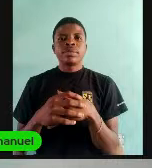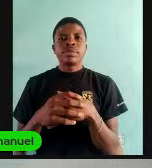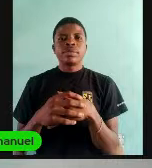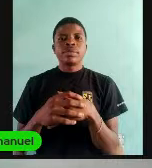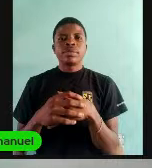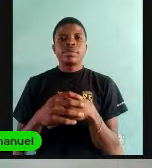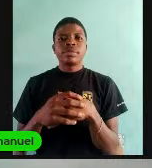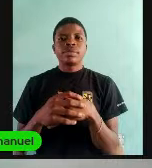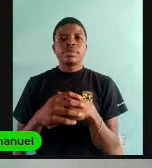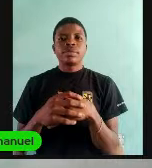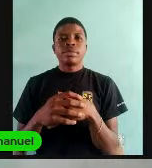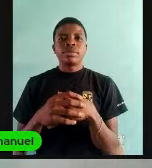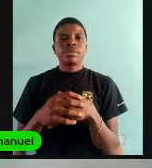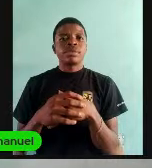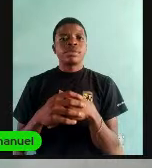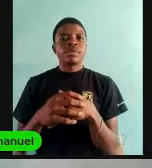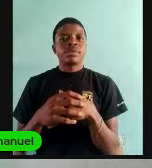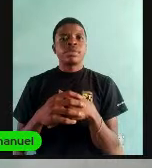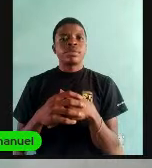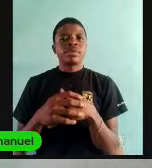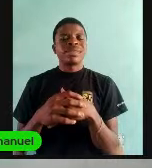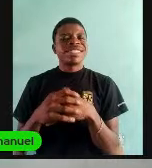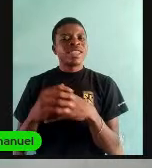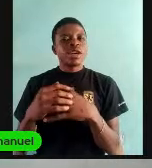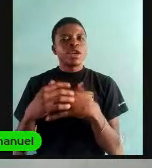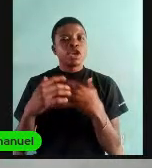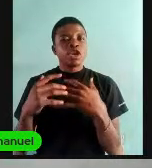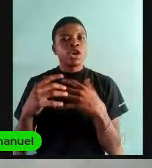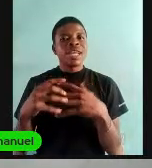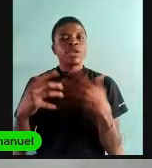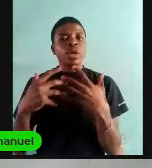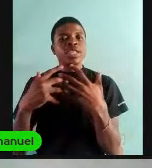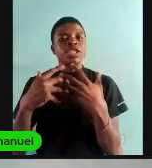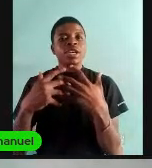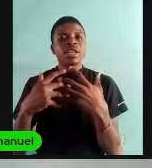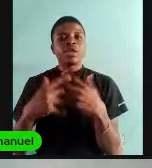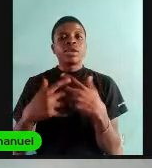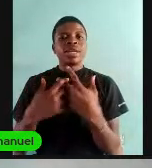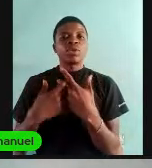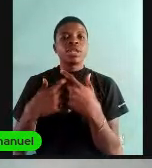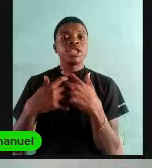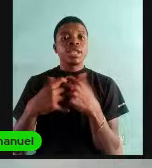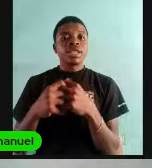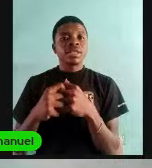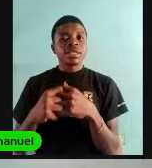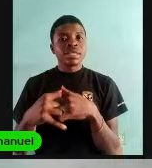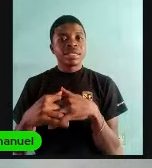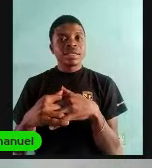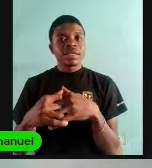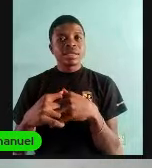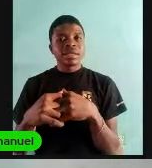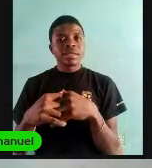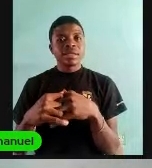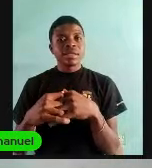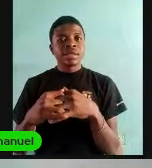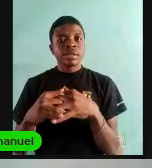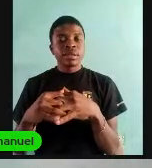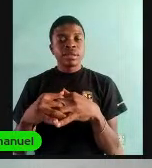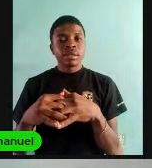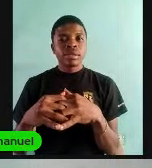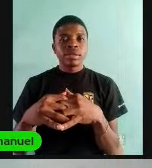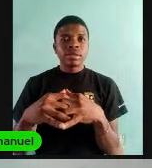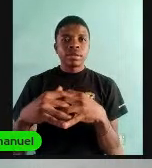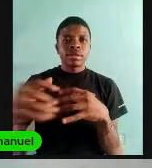uh, as you know, Your network is shaking. Your computer network. compared especially everywhere, it's an